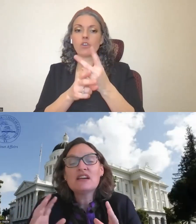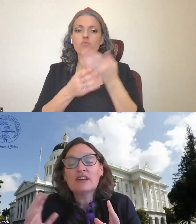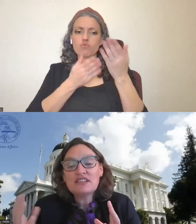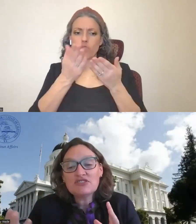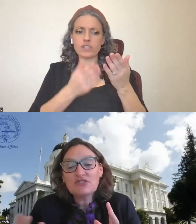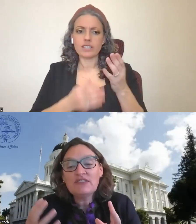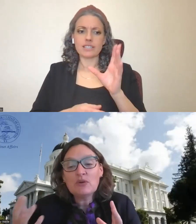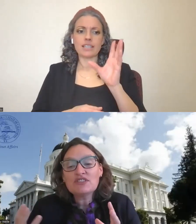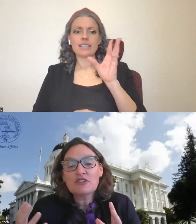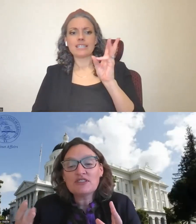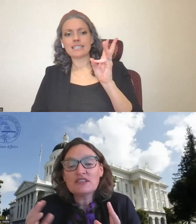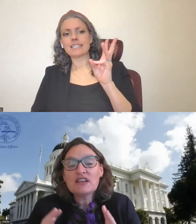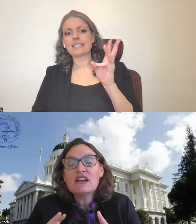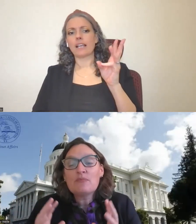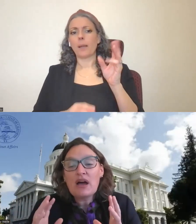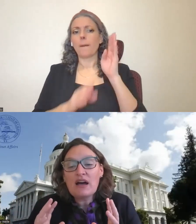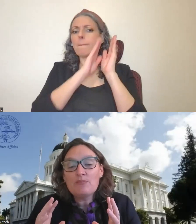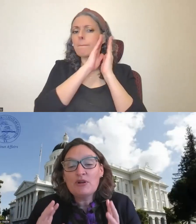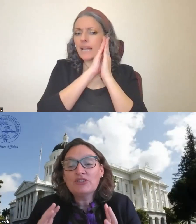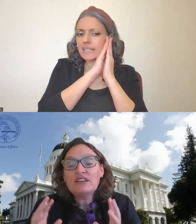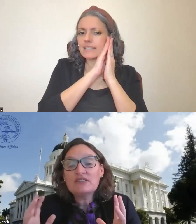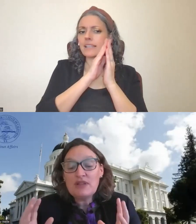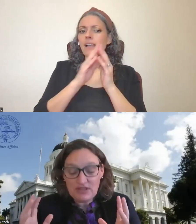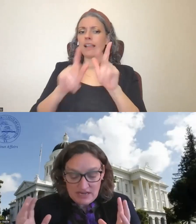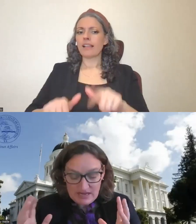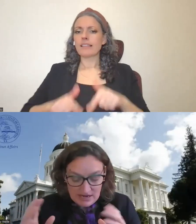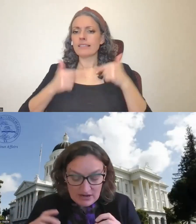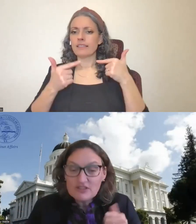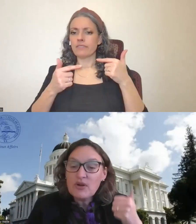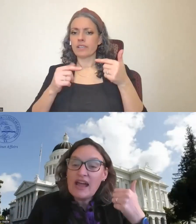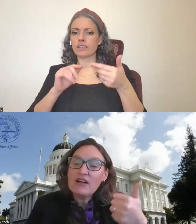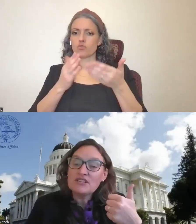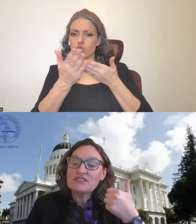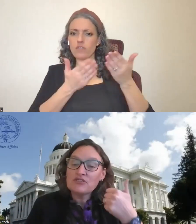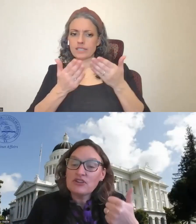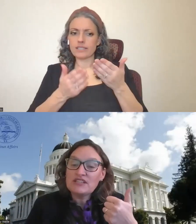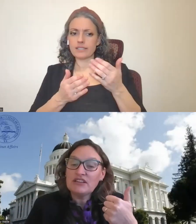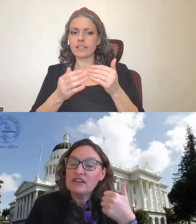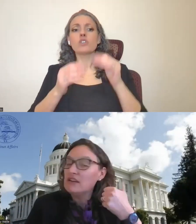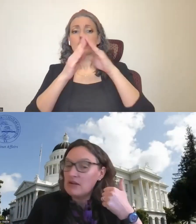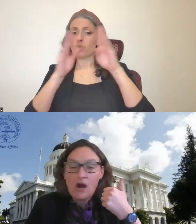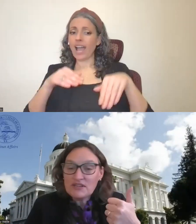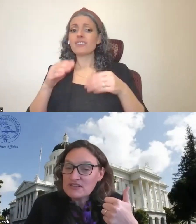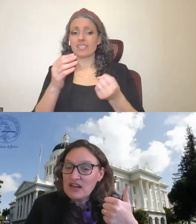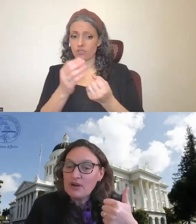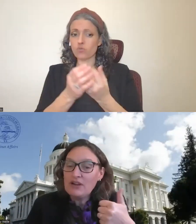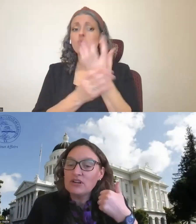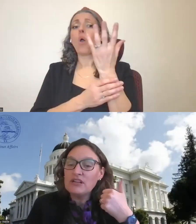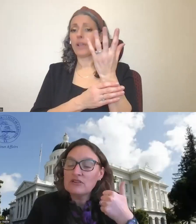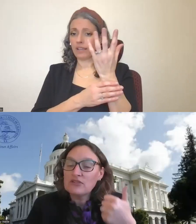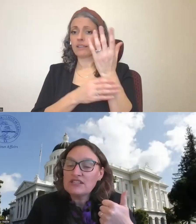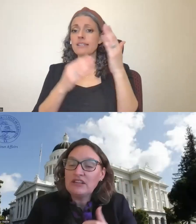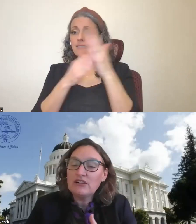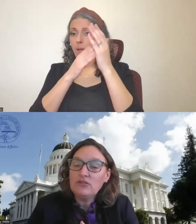beds, residential living with services, building to meet the need there. So housing is increasingly always a top